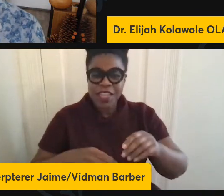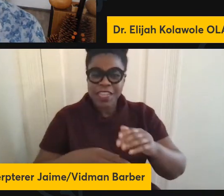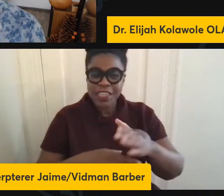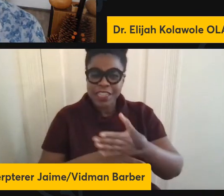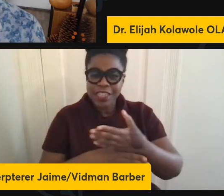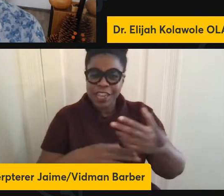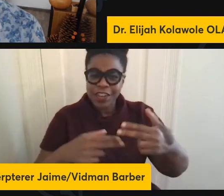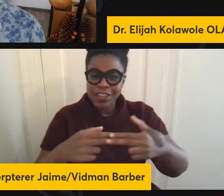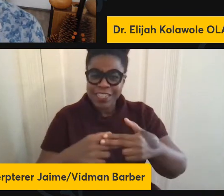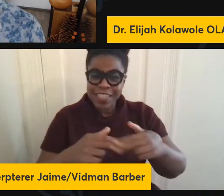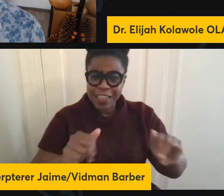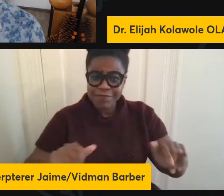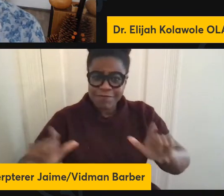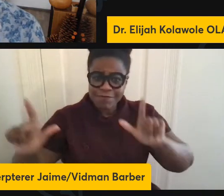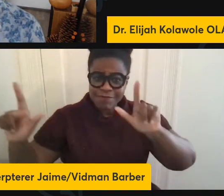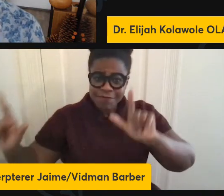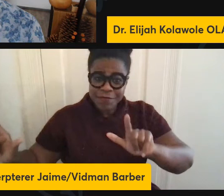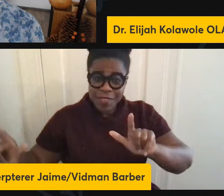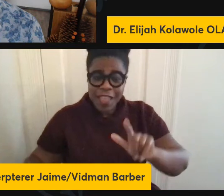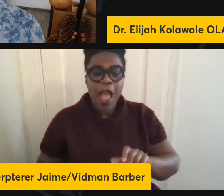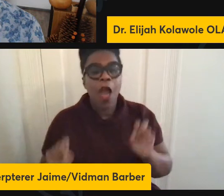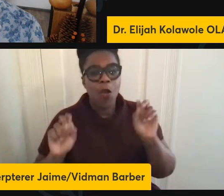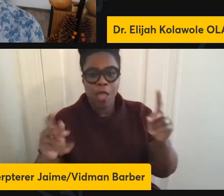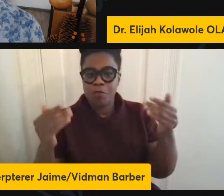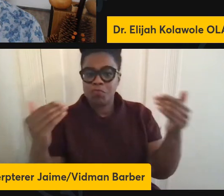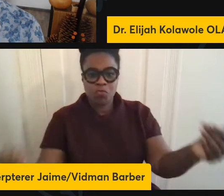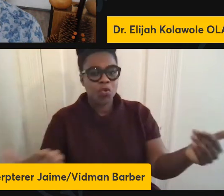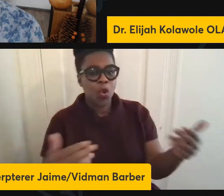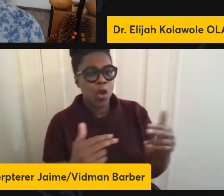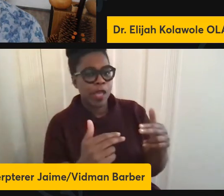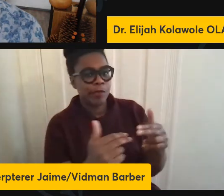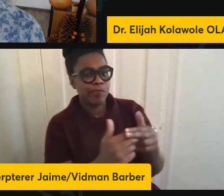we should be able to. Okay, let me share my slide.